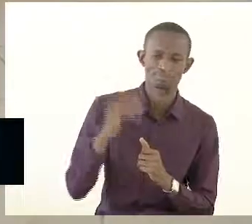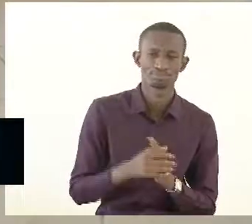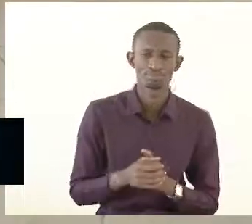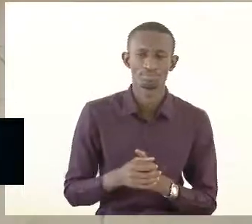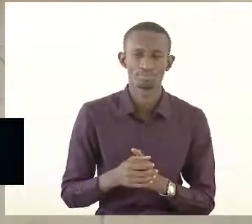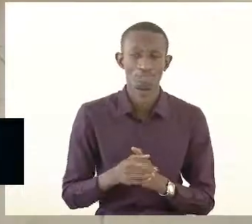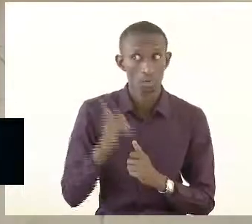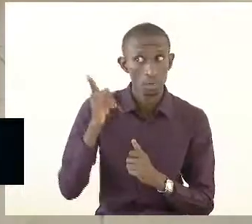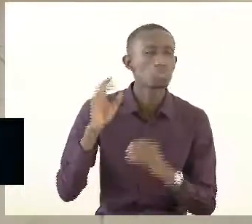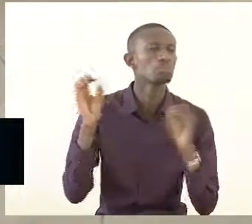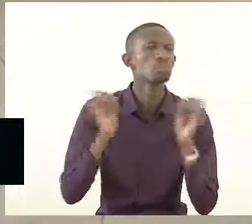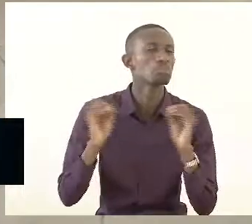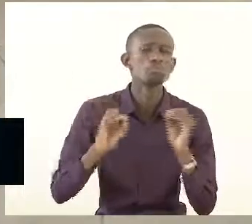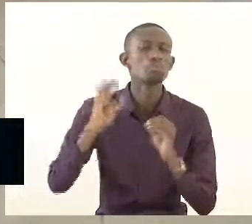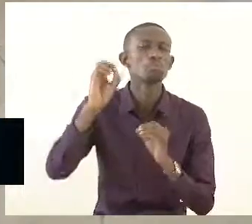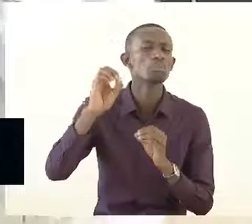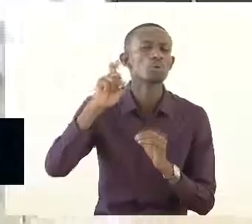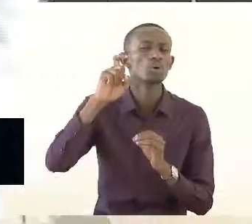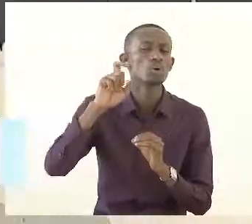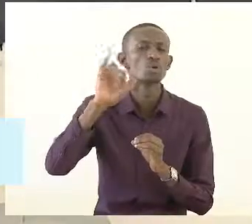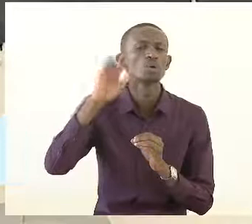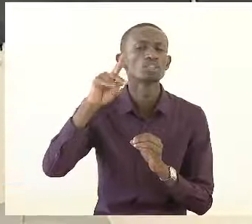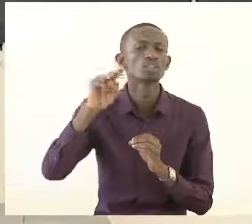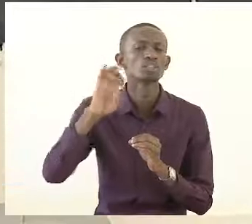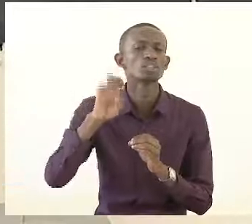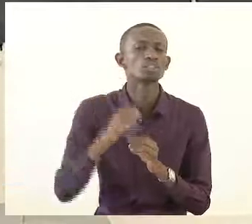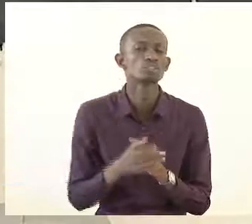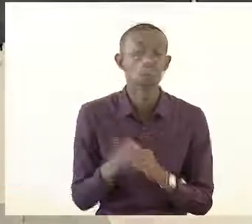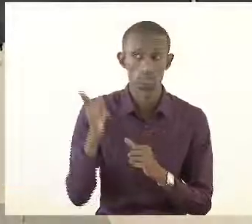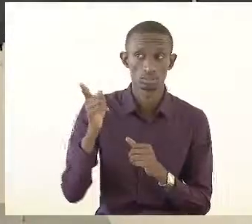oxidized. So we have C. This is the alcohol C.